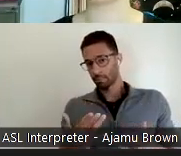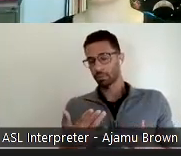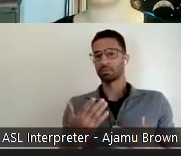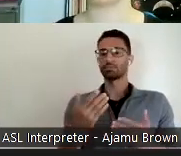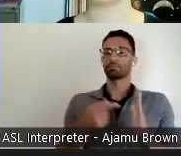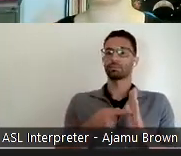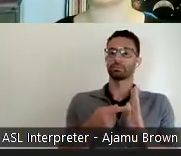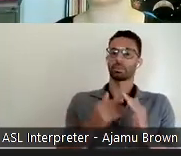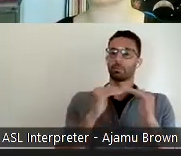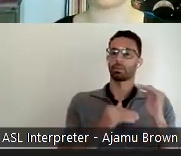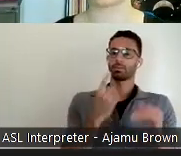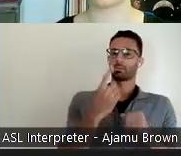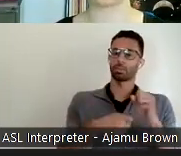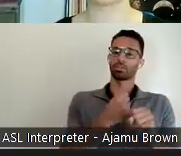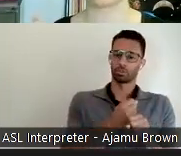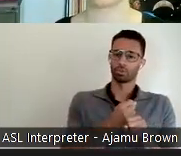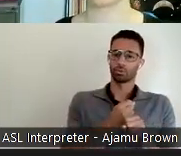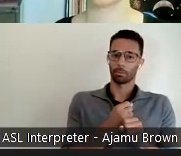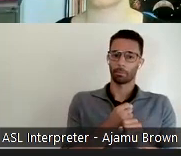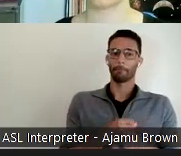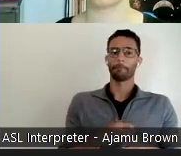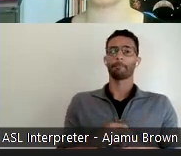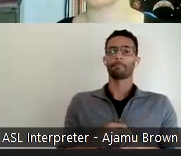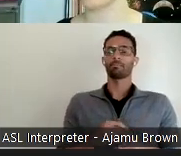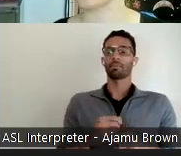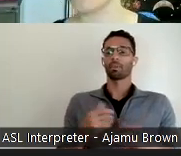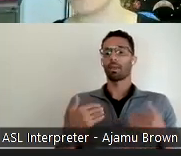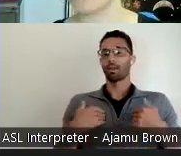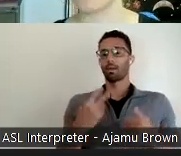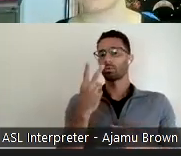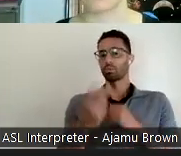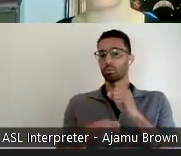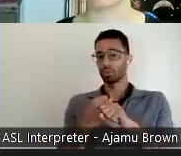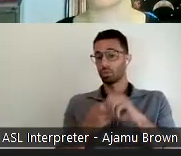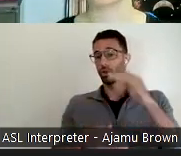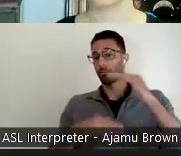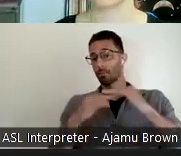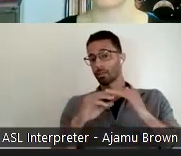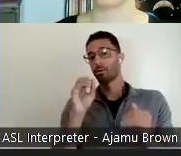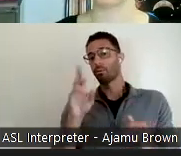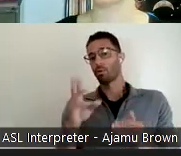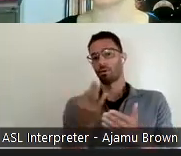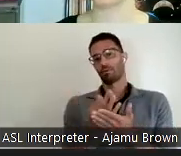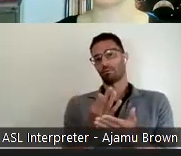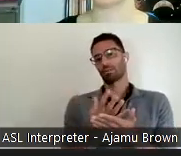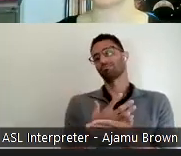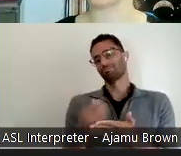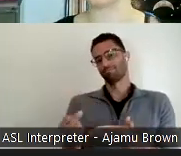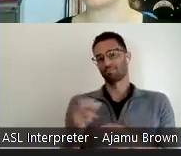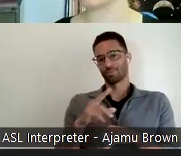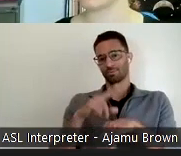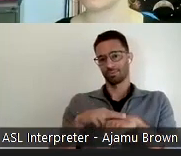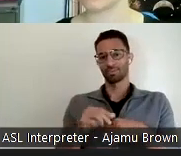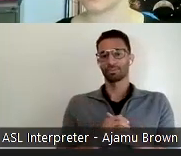made to be 2 years maximum, or until the funding runs out, of course. If they